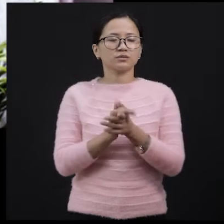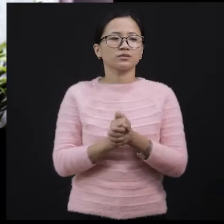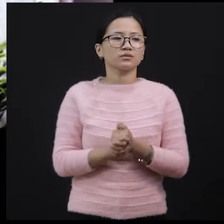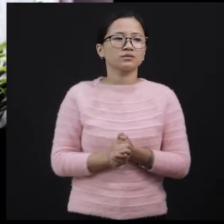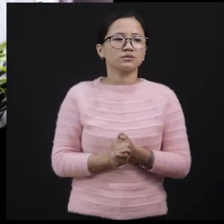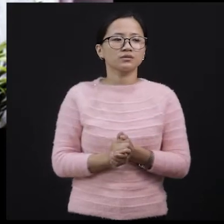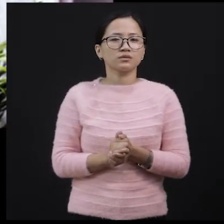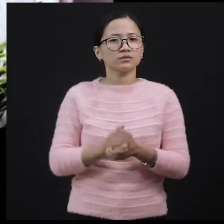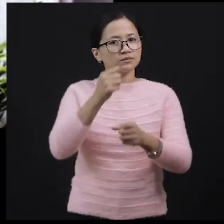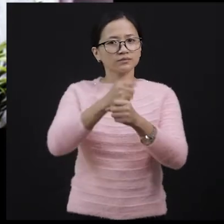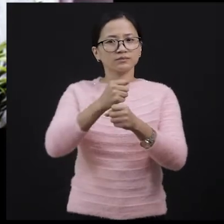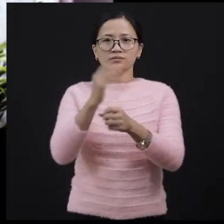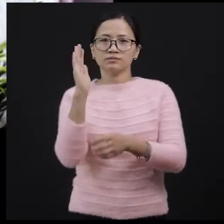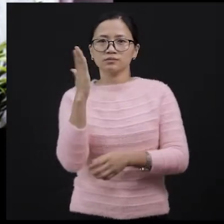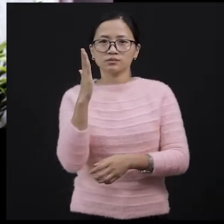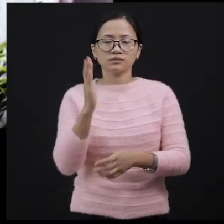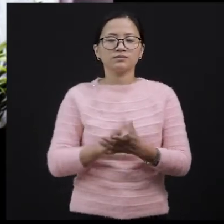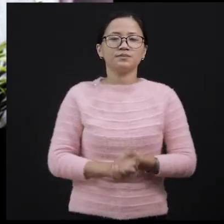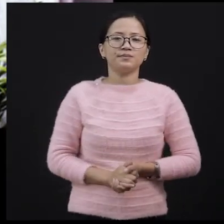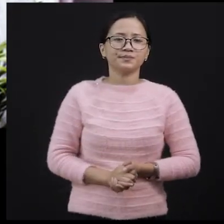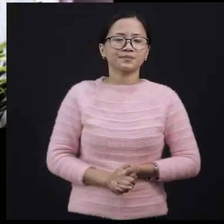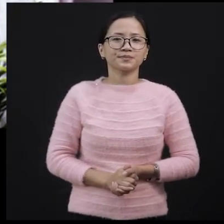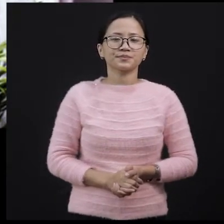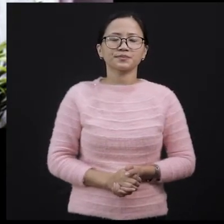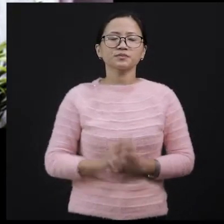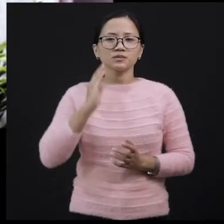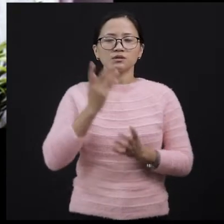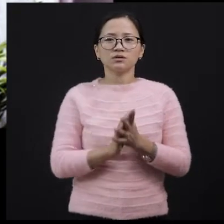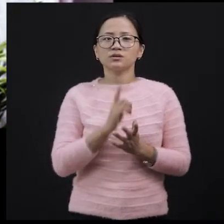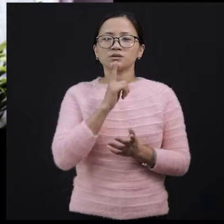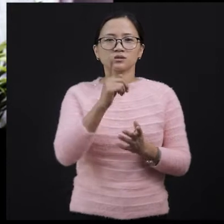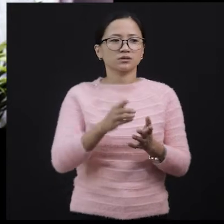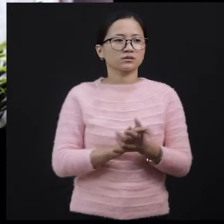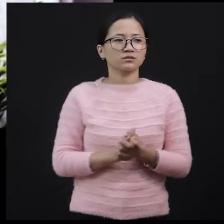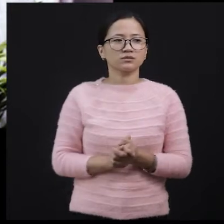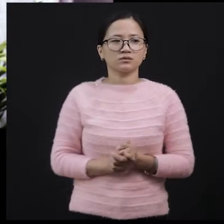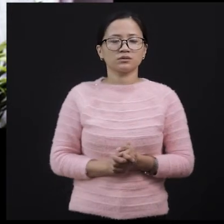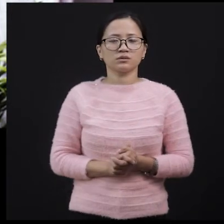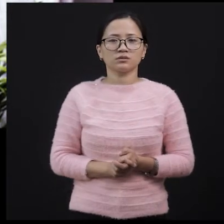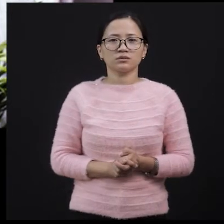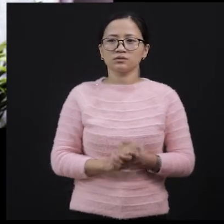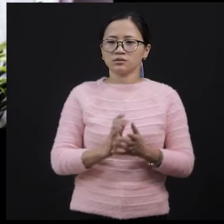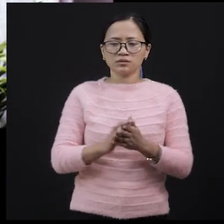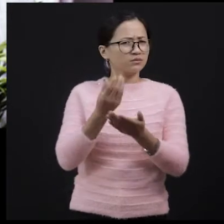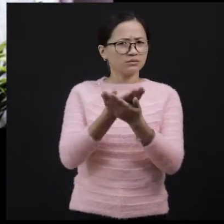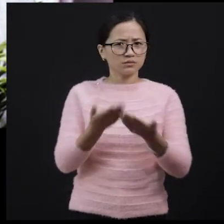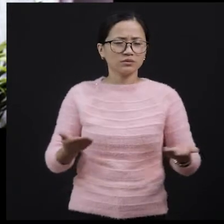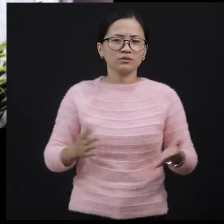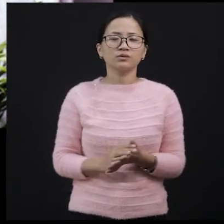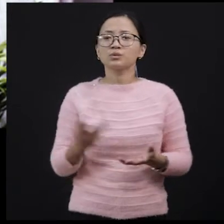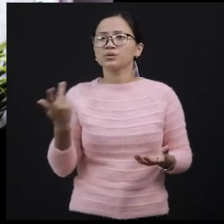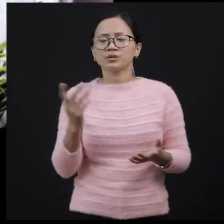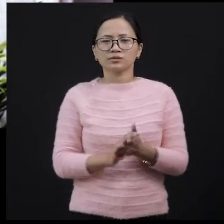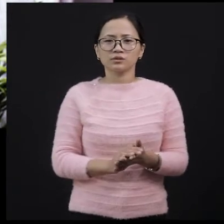a clear window glass, right? Now when we say transparent, it is an object where we